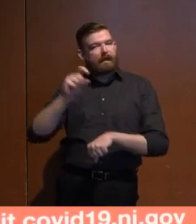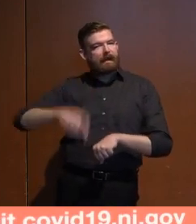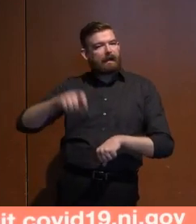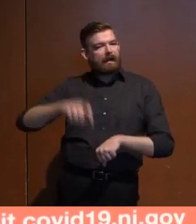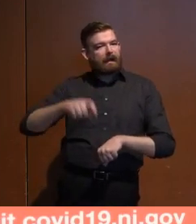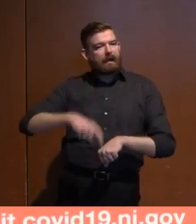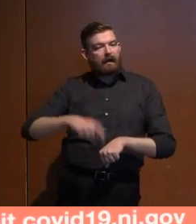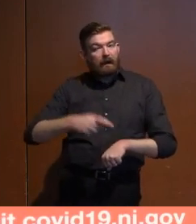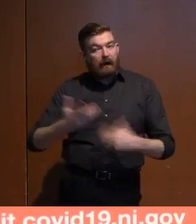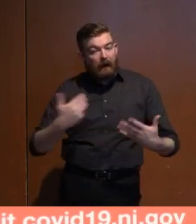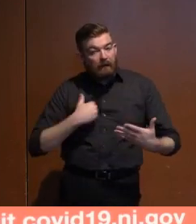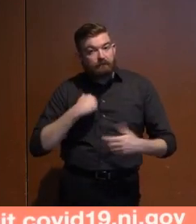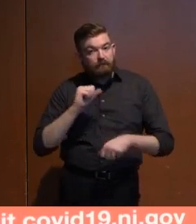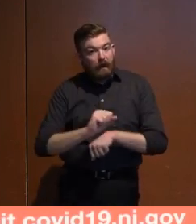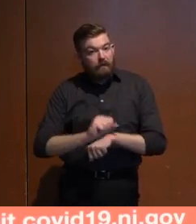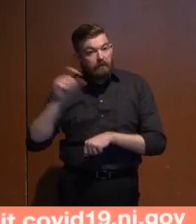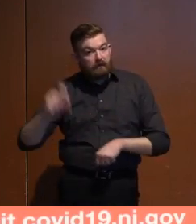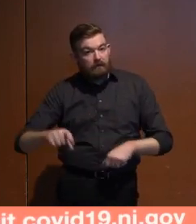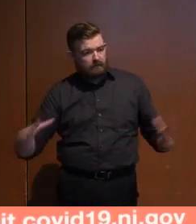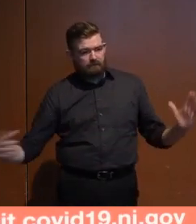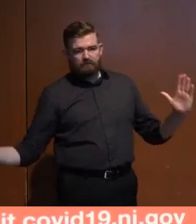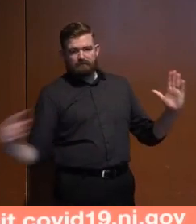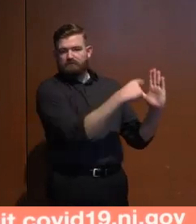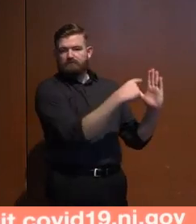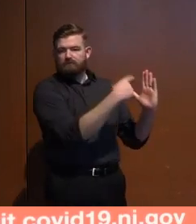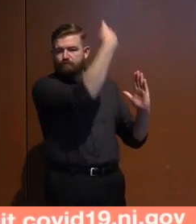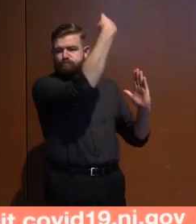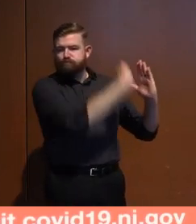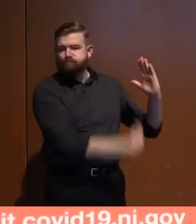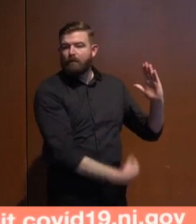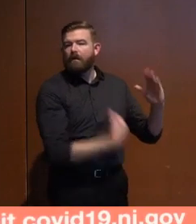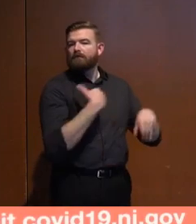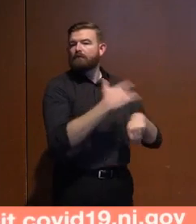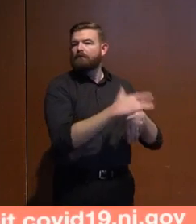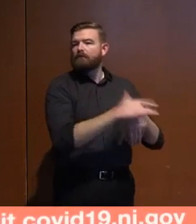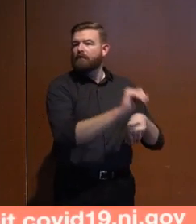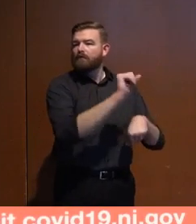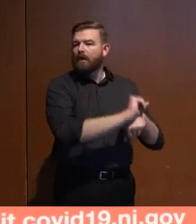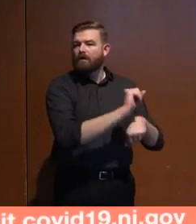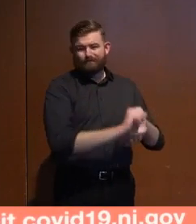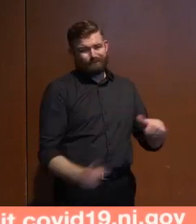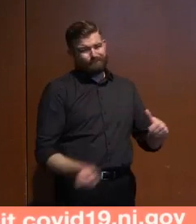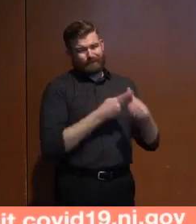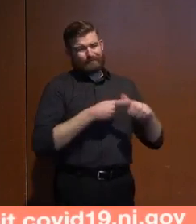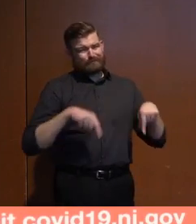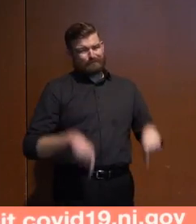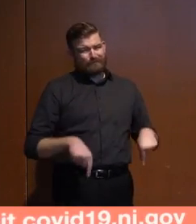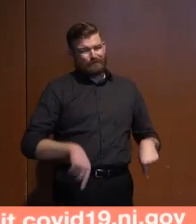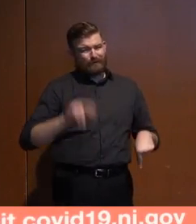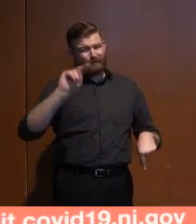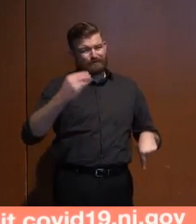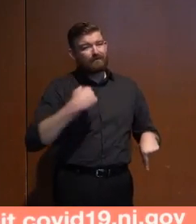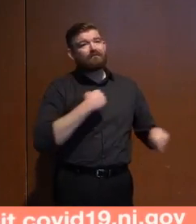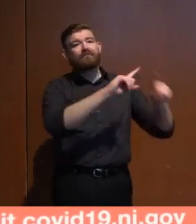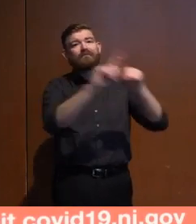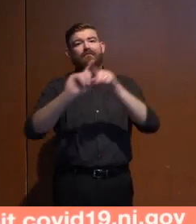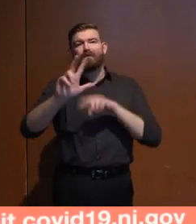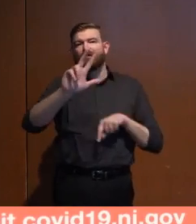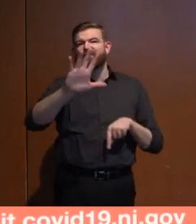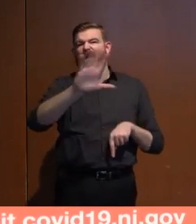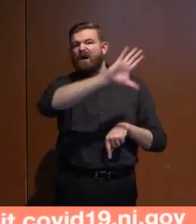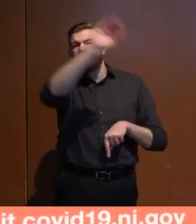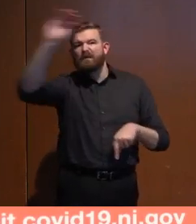There are 43,000 jobs that are listed on that site from 435 different employers. Those are jobs that range